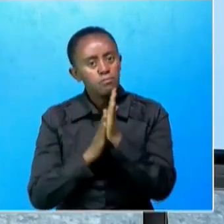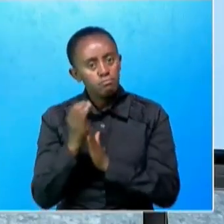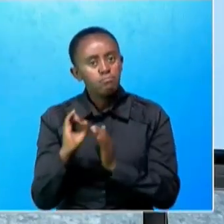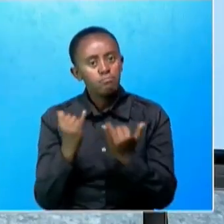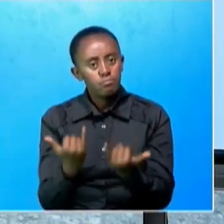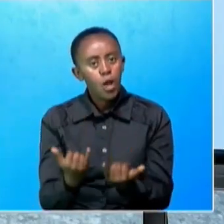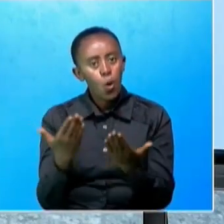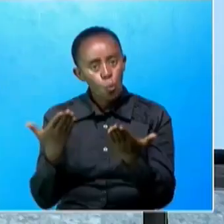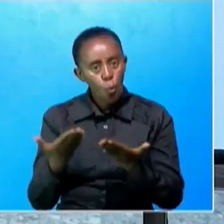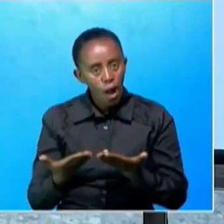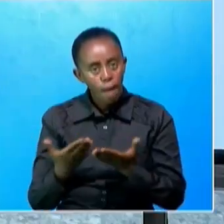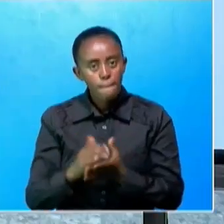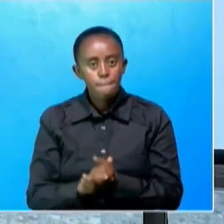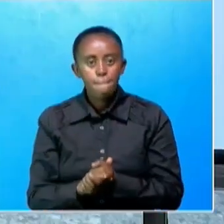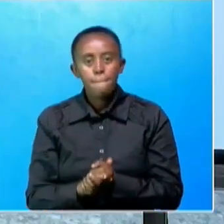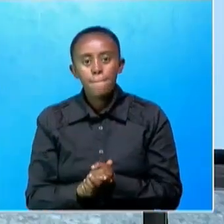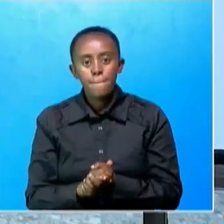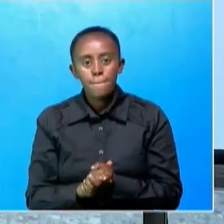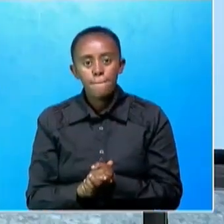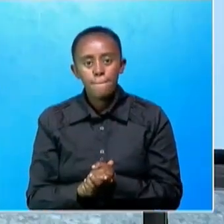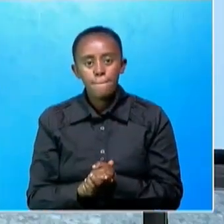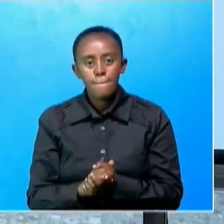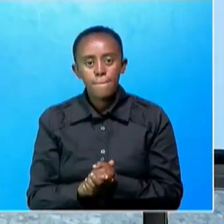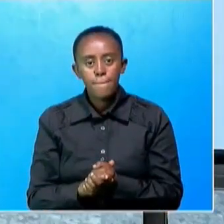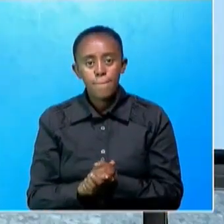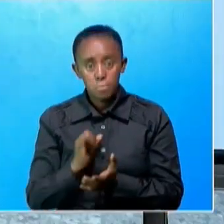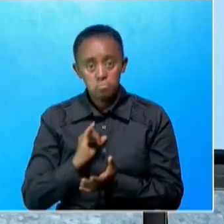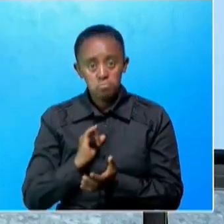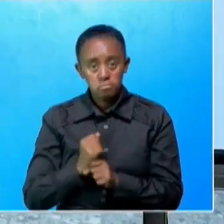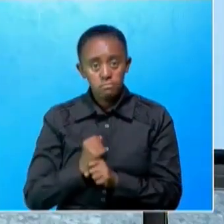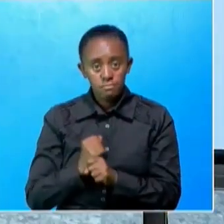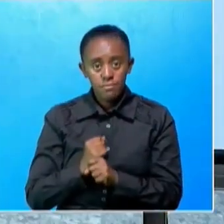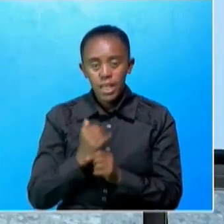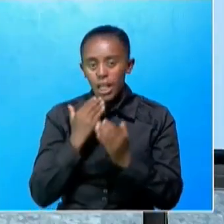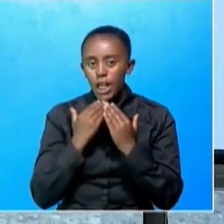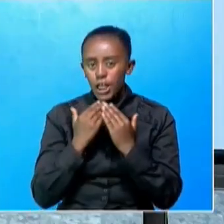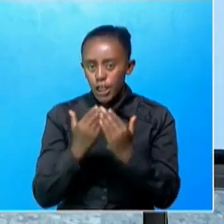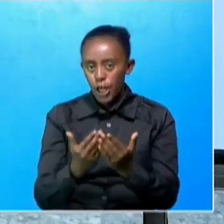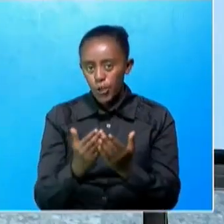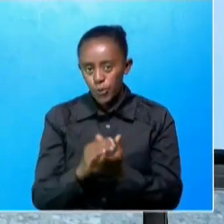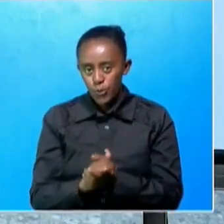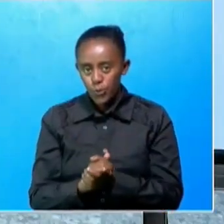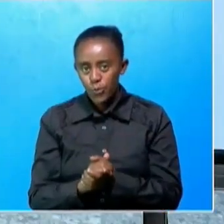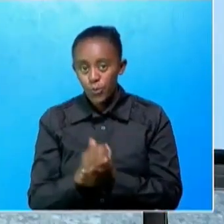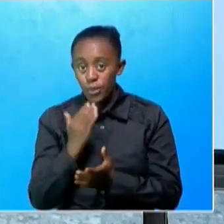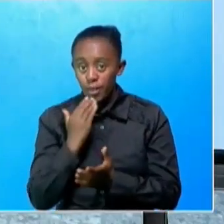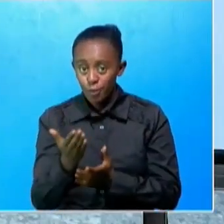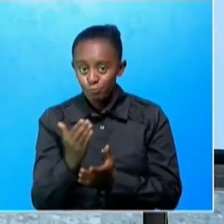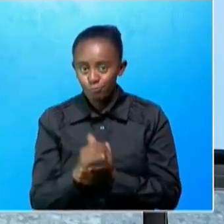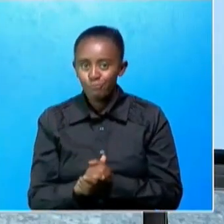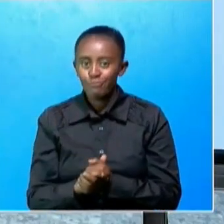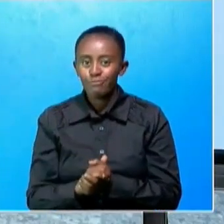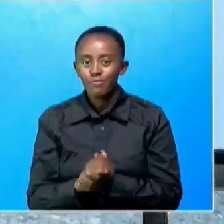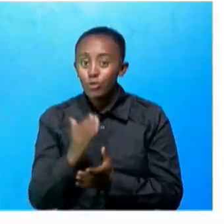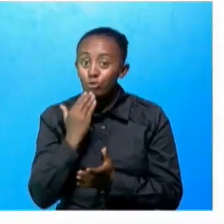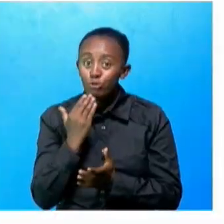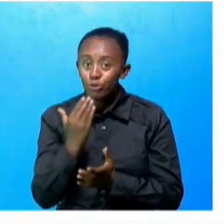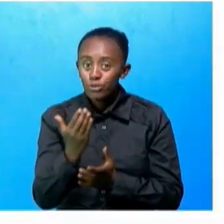you are welcome. So, shall I do my own? Thank you very much. Good.